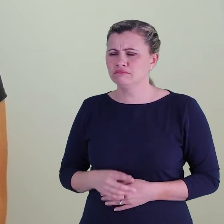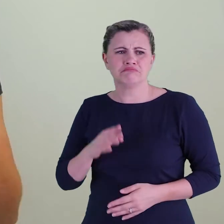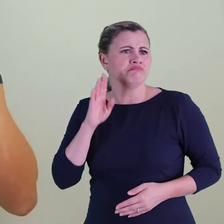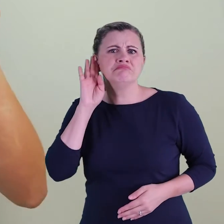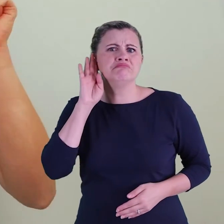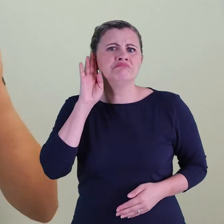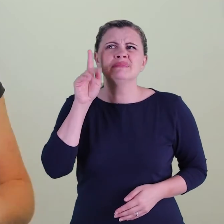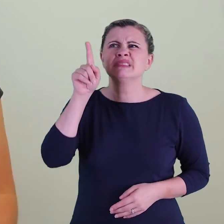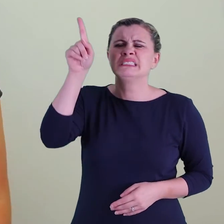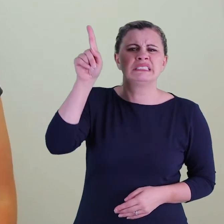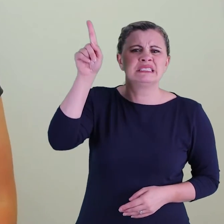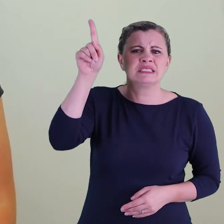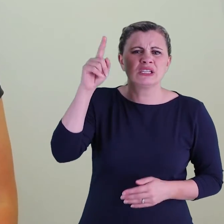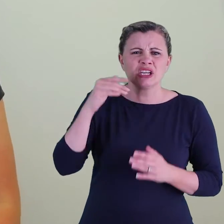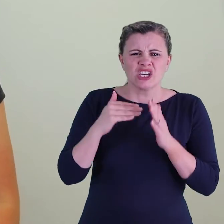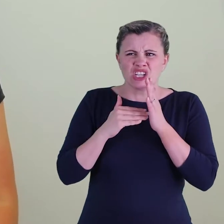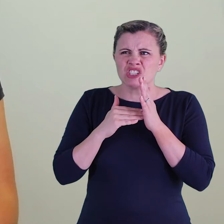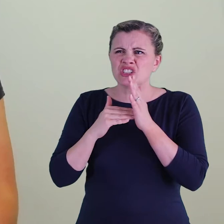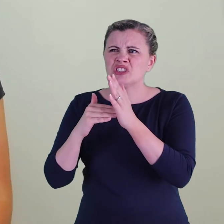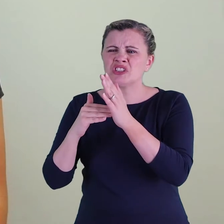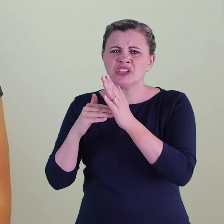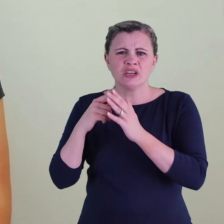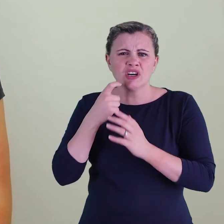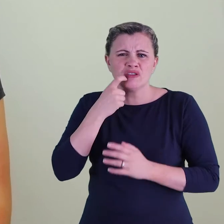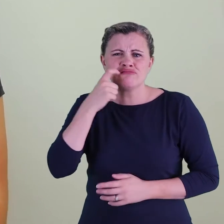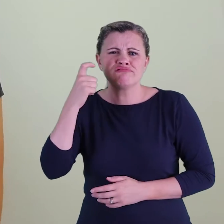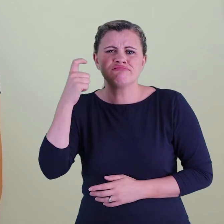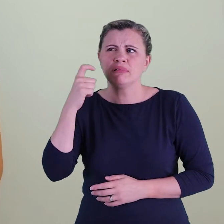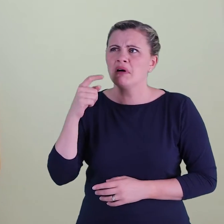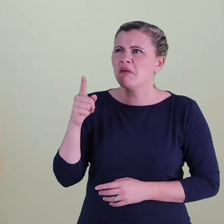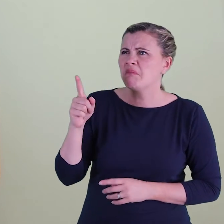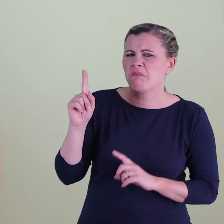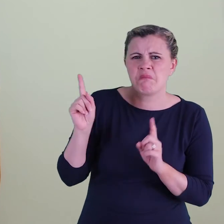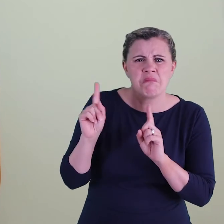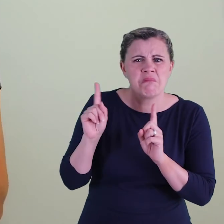Then they heard the snoring, and they knew what to do.